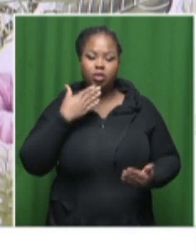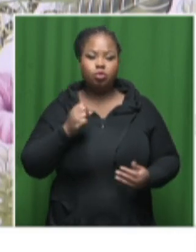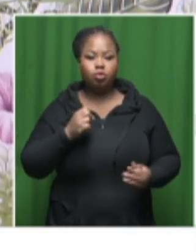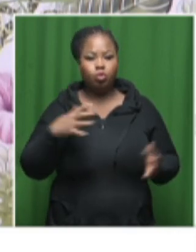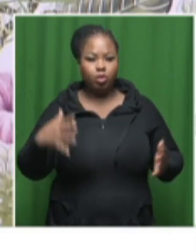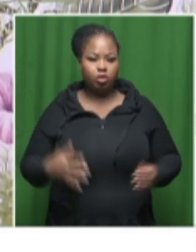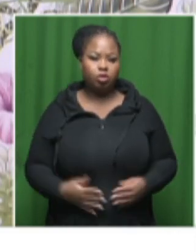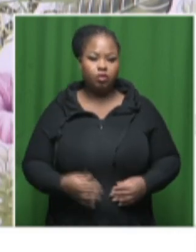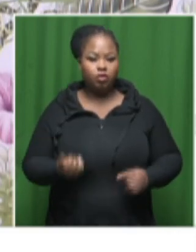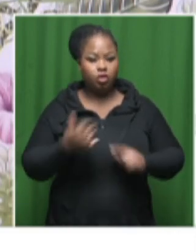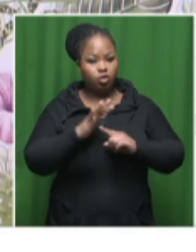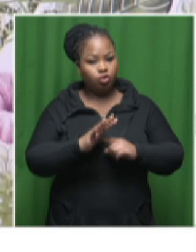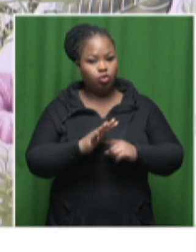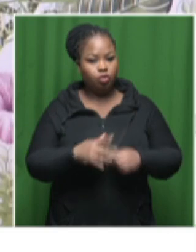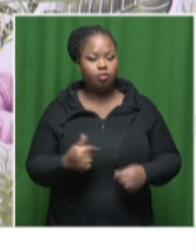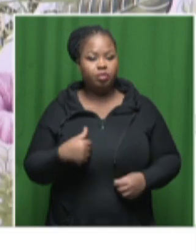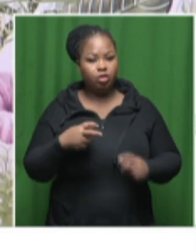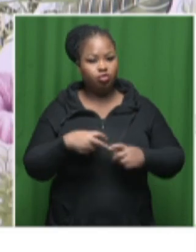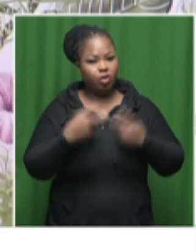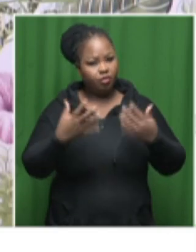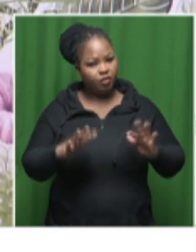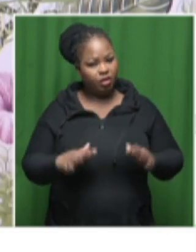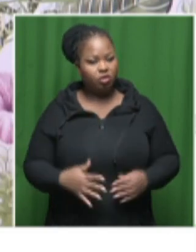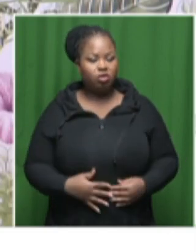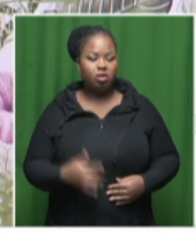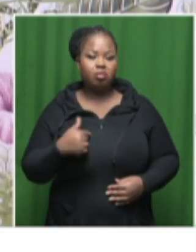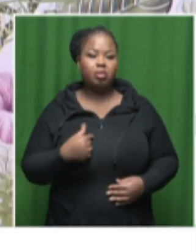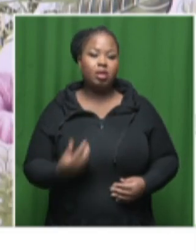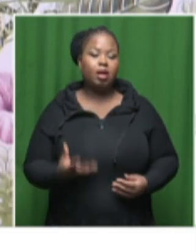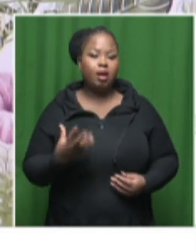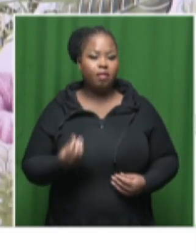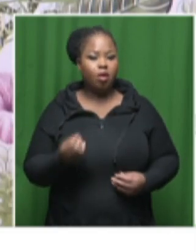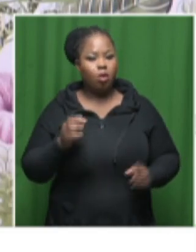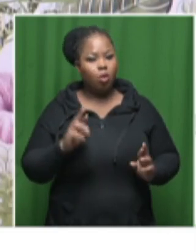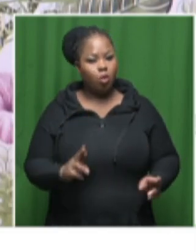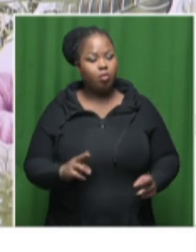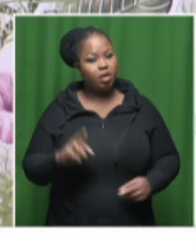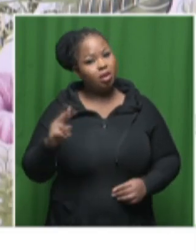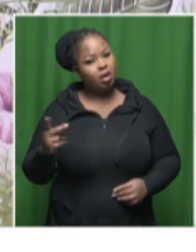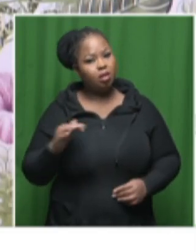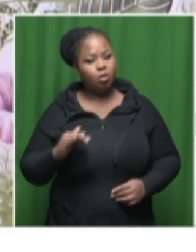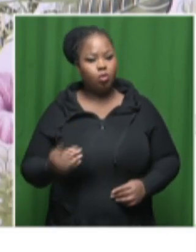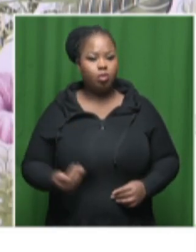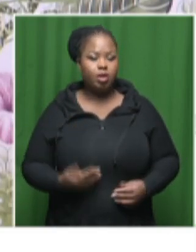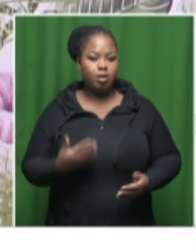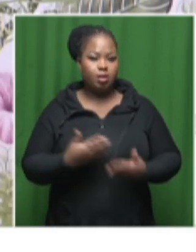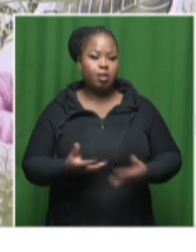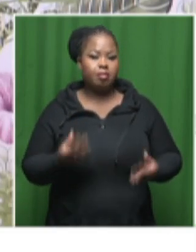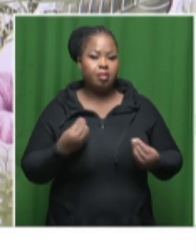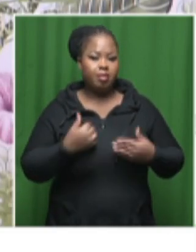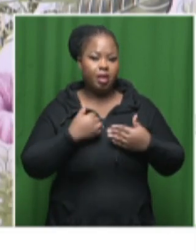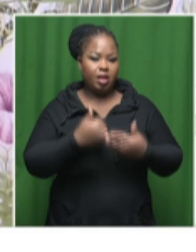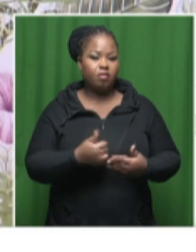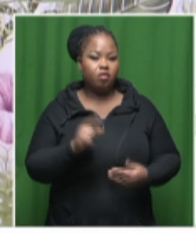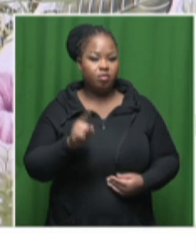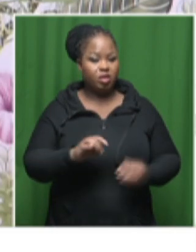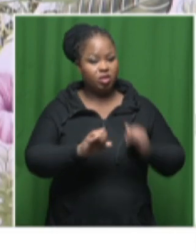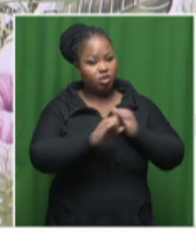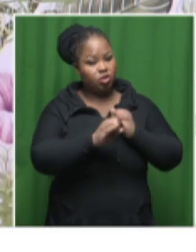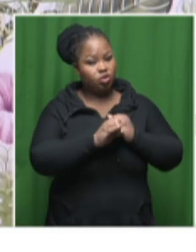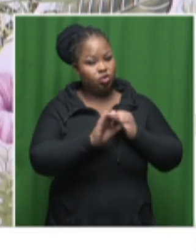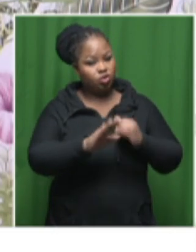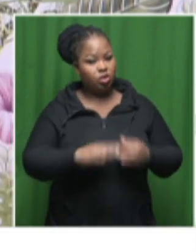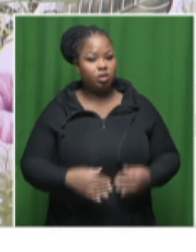for the show. As a rape victim, it gives me hope that other women will be able to get help from these